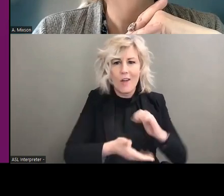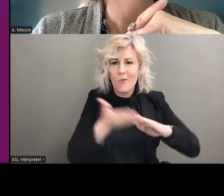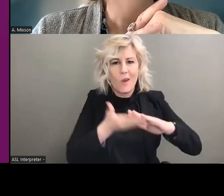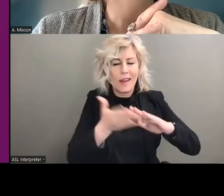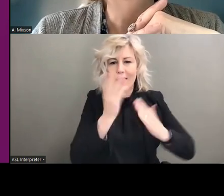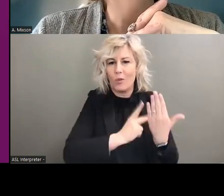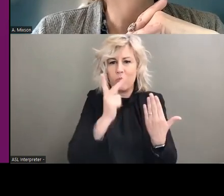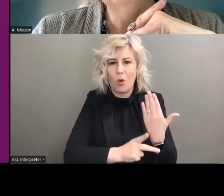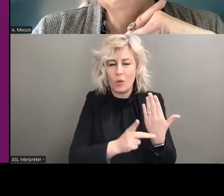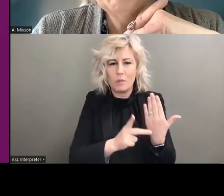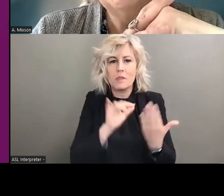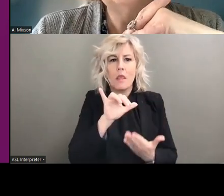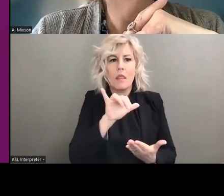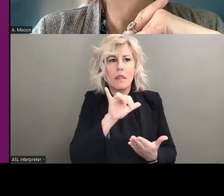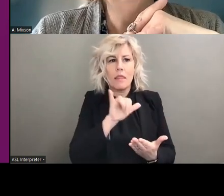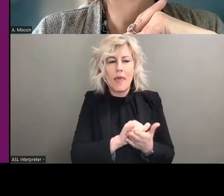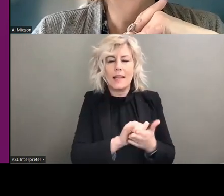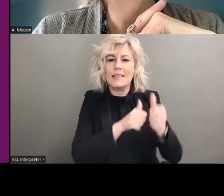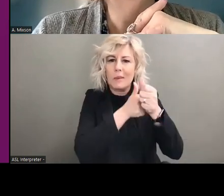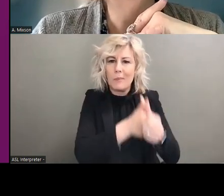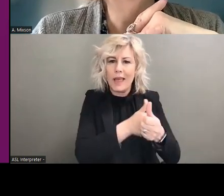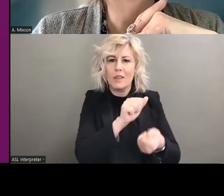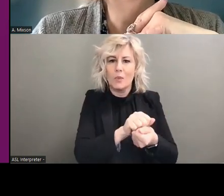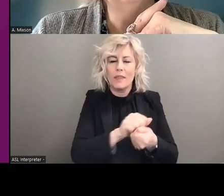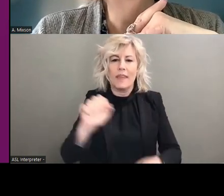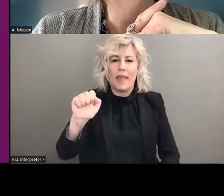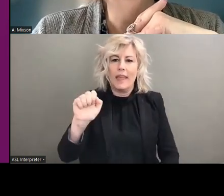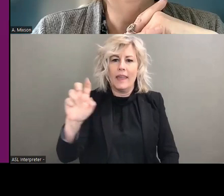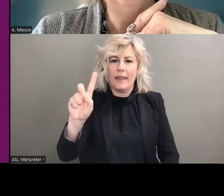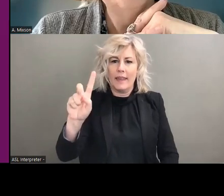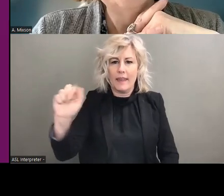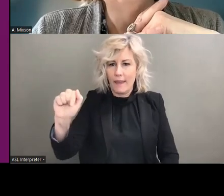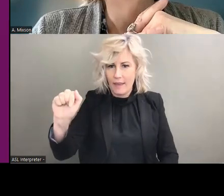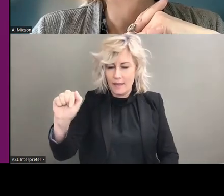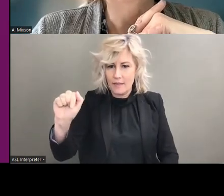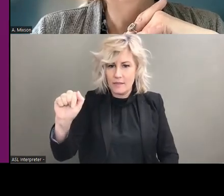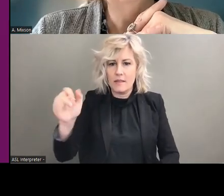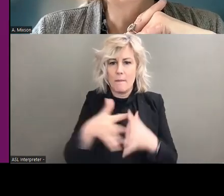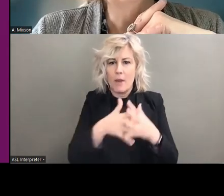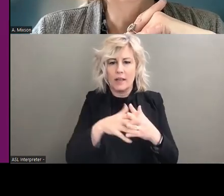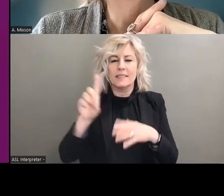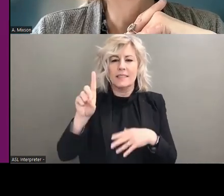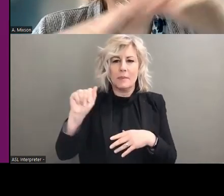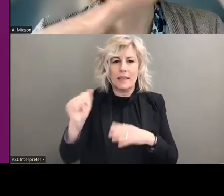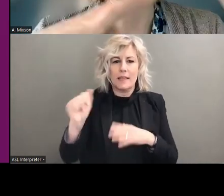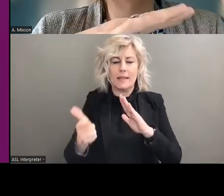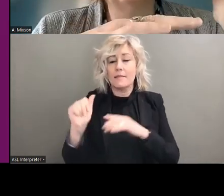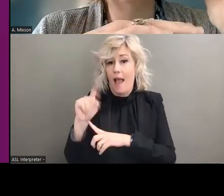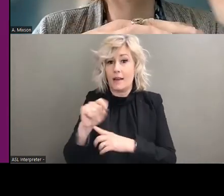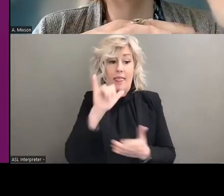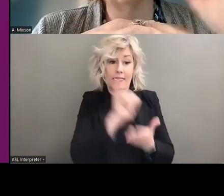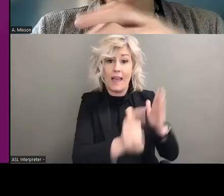way that is in compliance with the Americans with Disabilities Act. And then that violation is, of